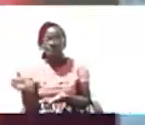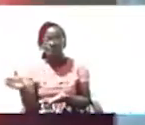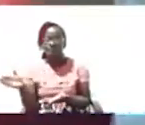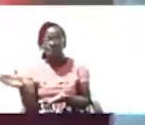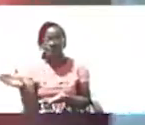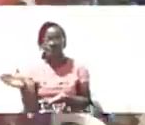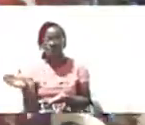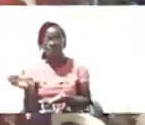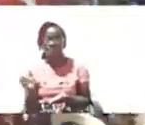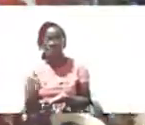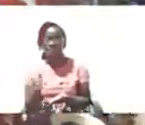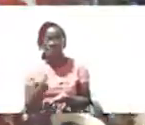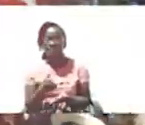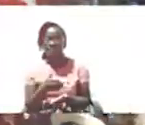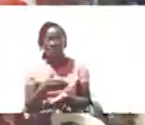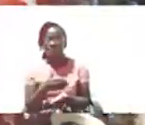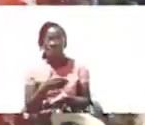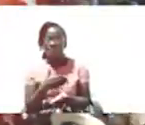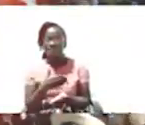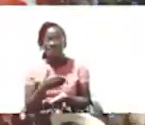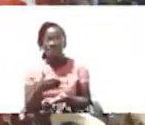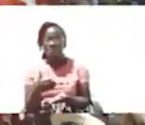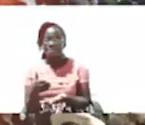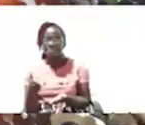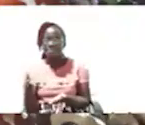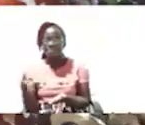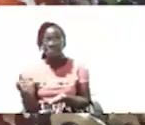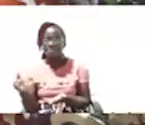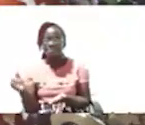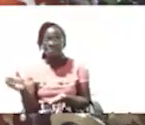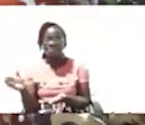wuko muribu.